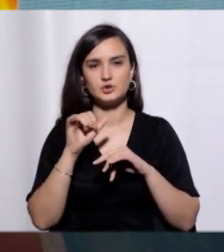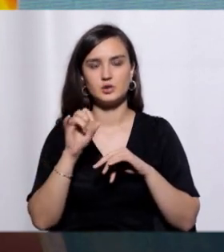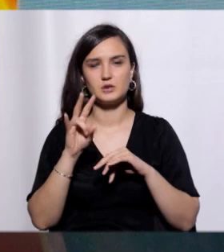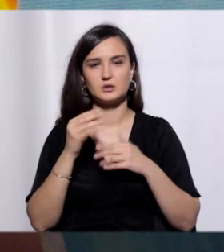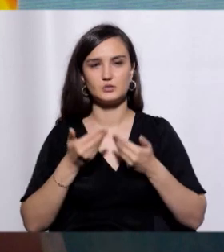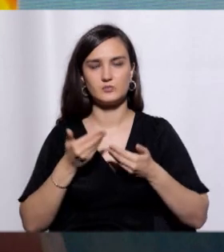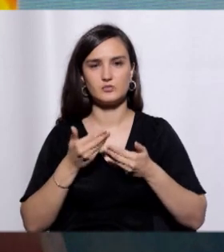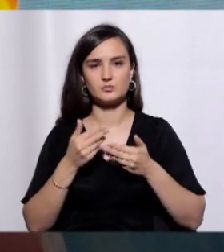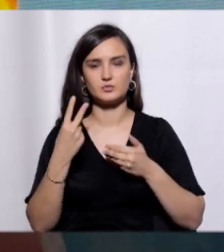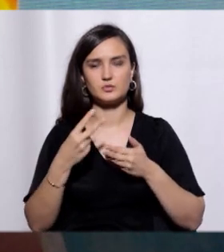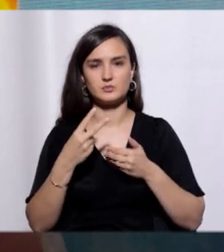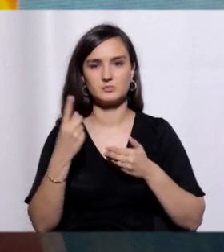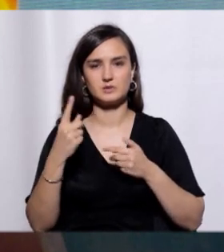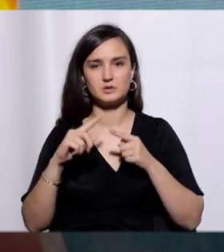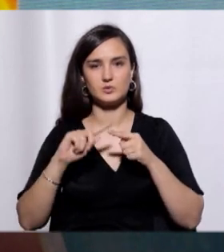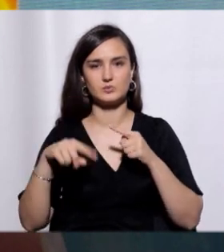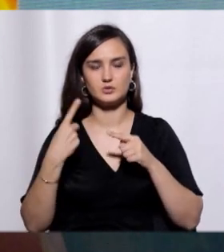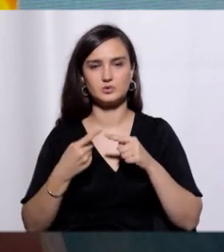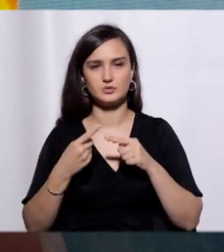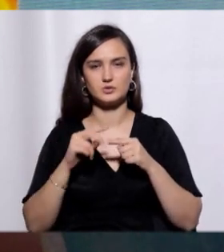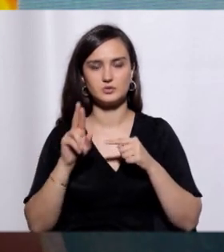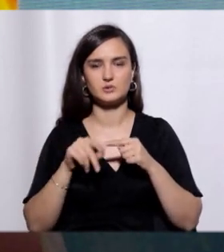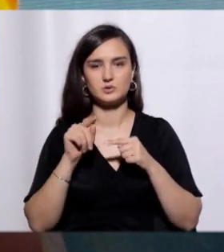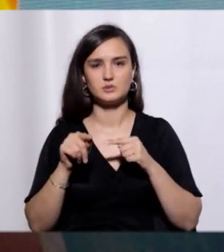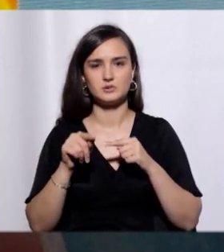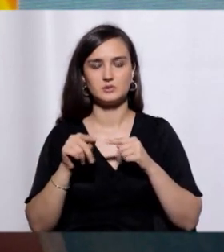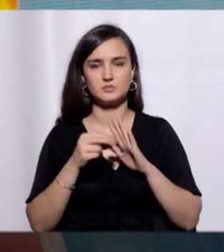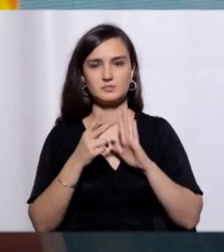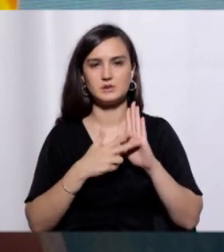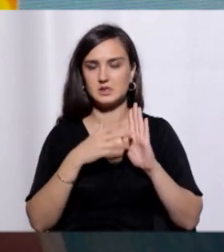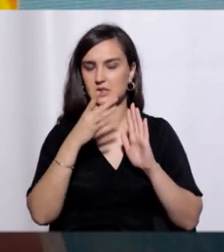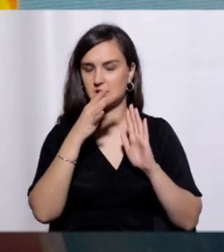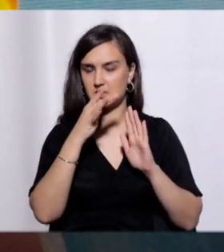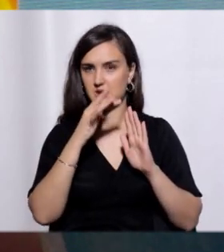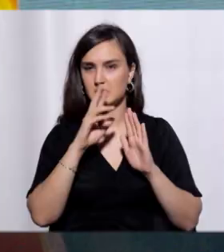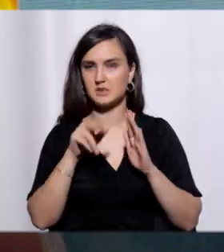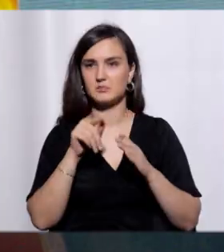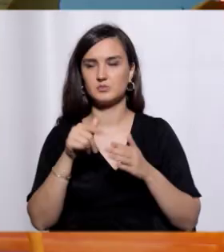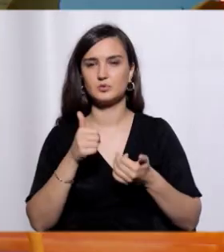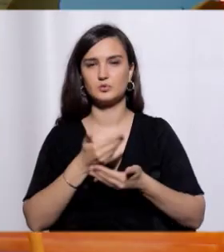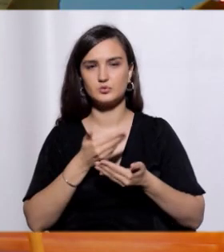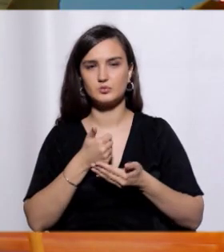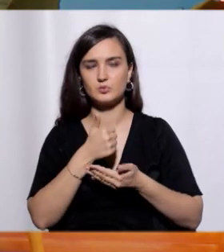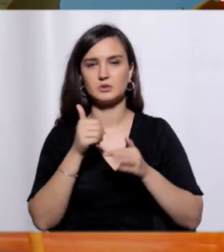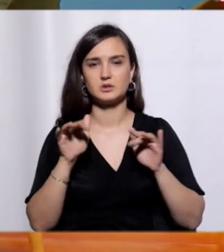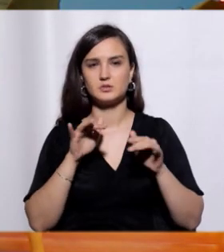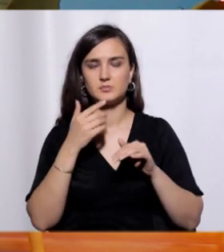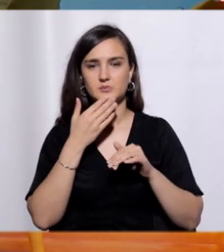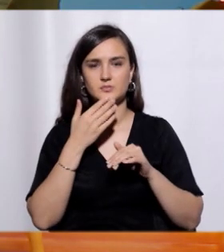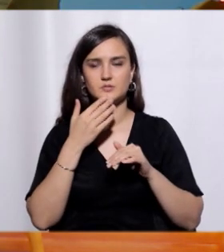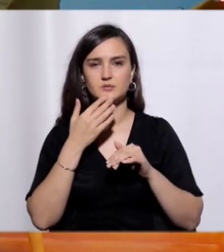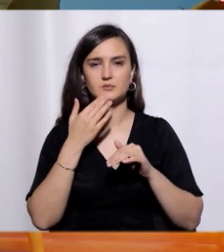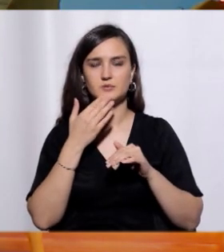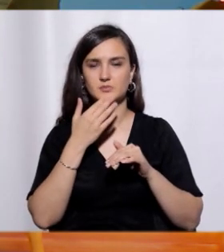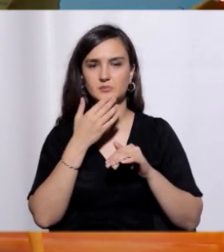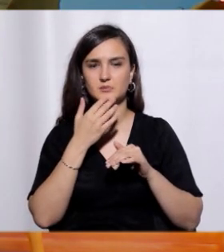lived in the 21st century and is 18 years old. How does she live? How does she behave? And how does she go